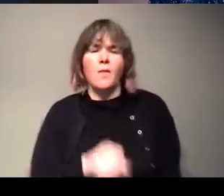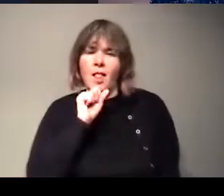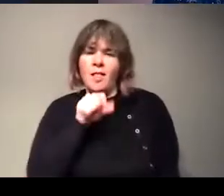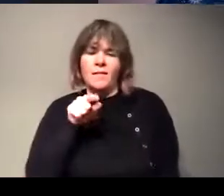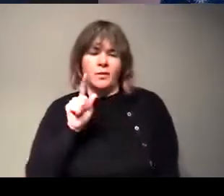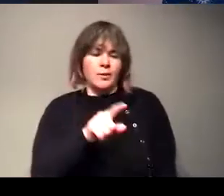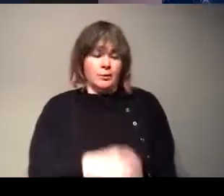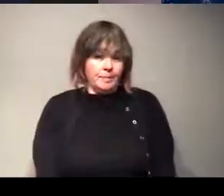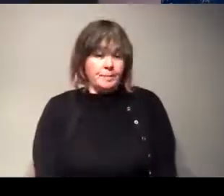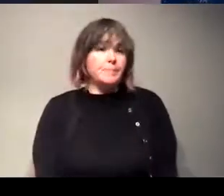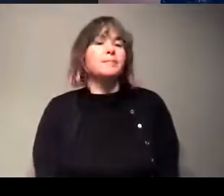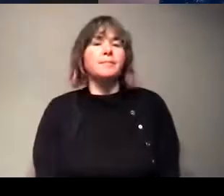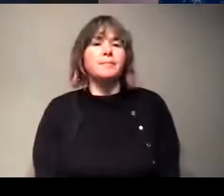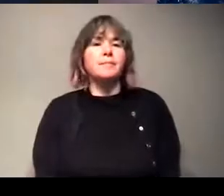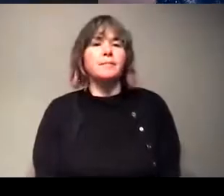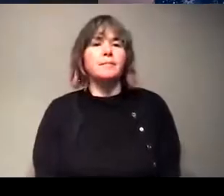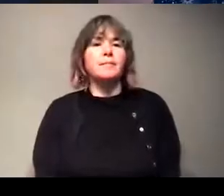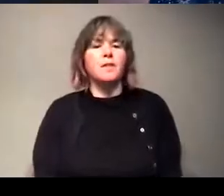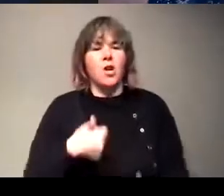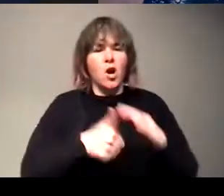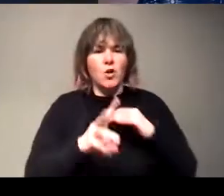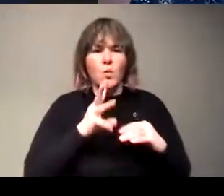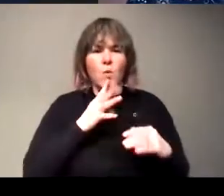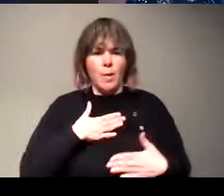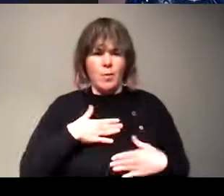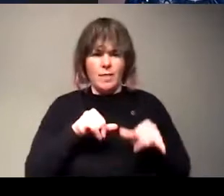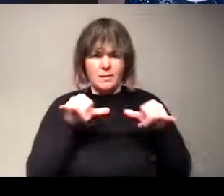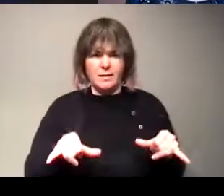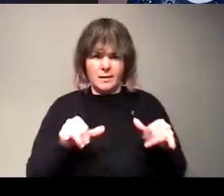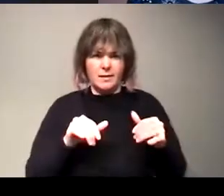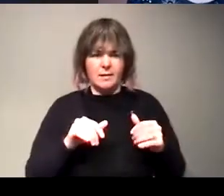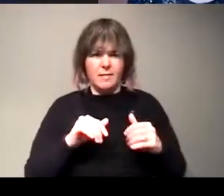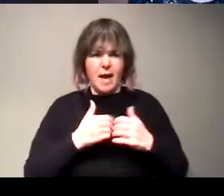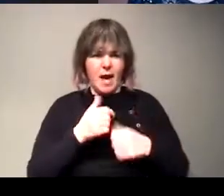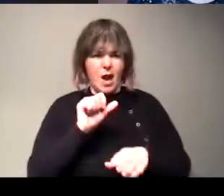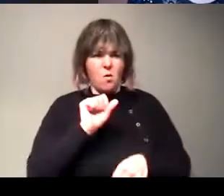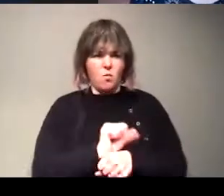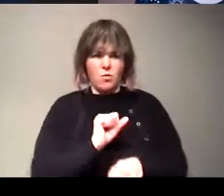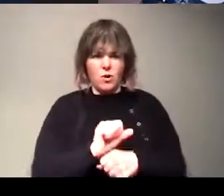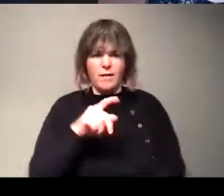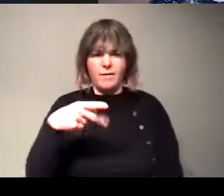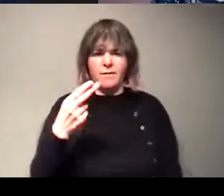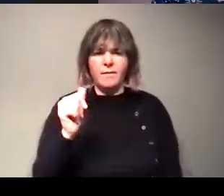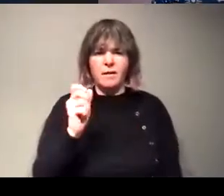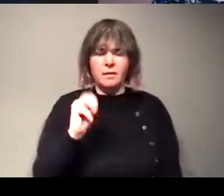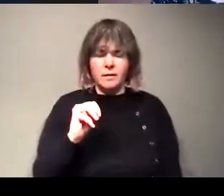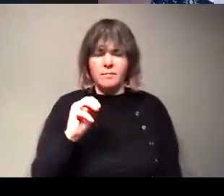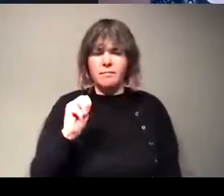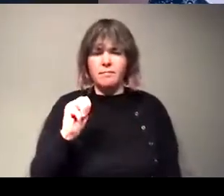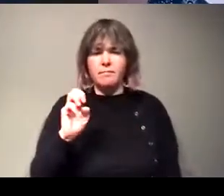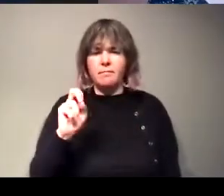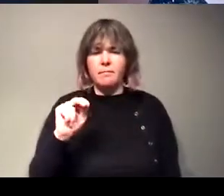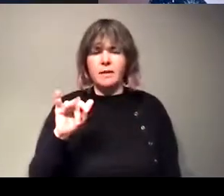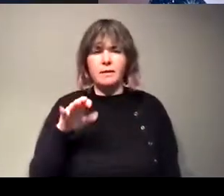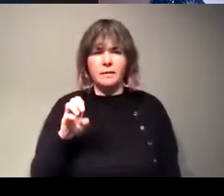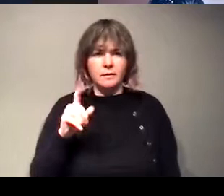So how would the underwater breathing systems work in the Phantom Menace? I think more than any of the space